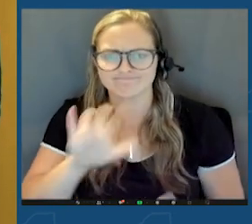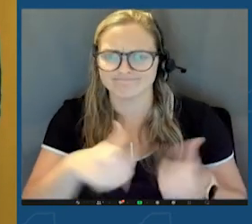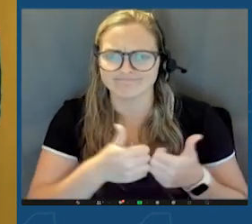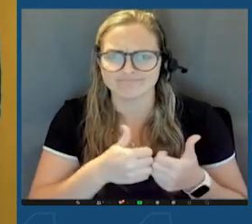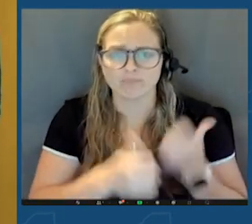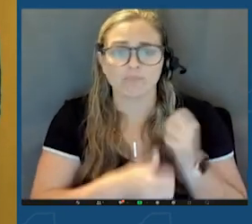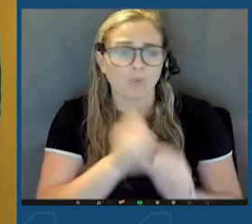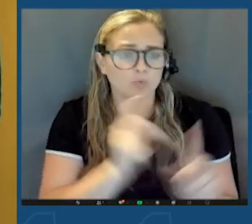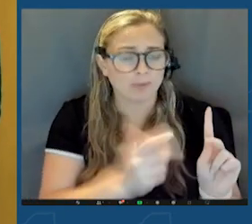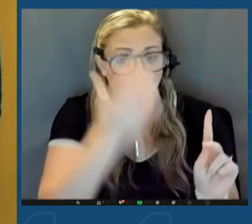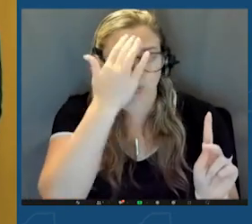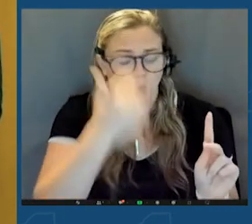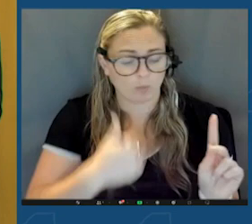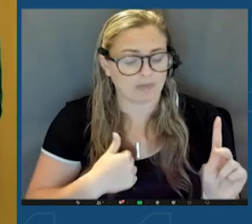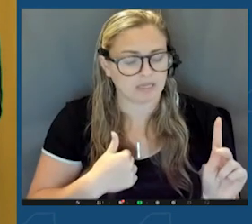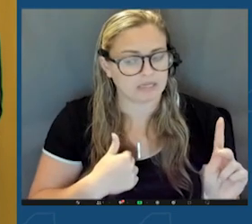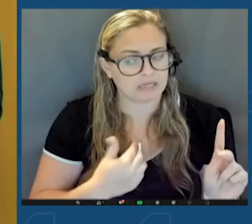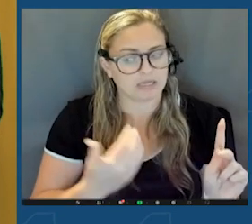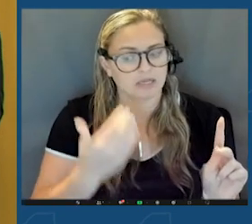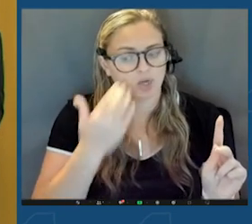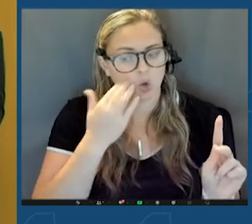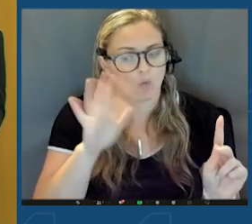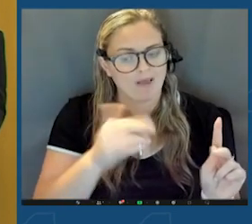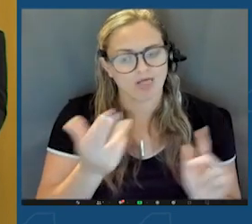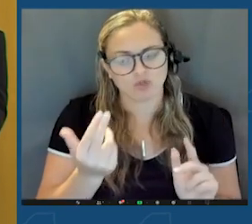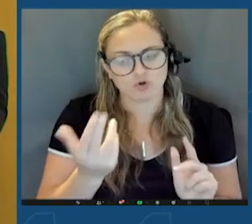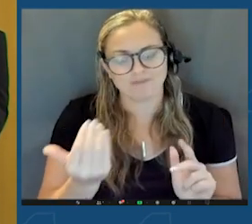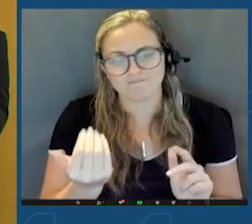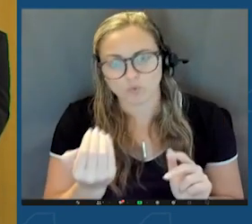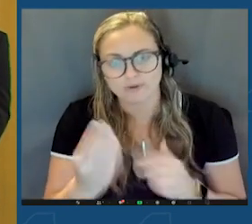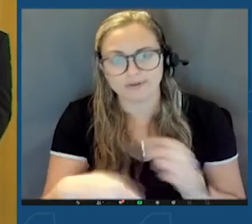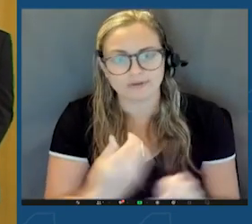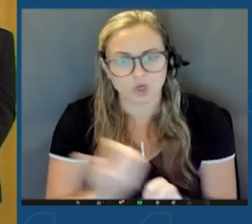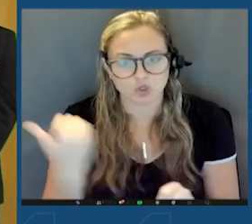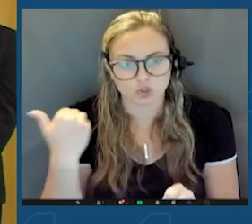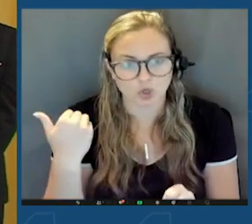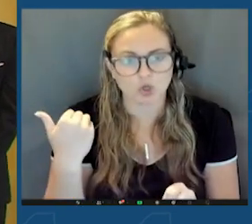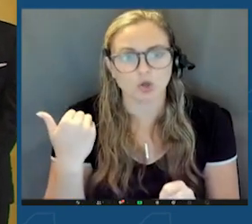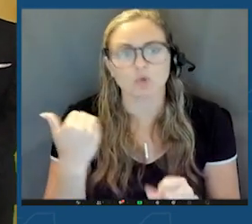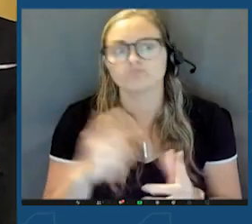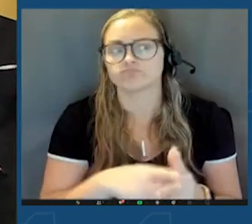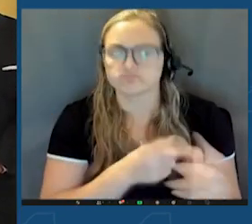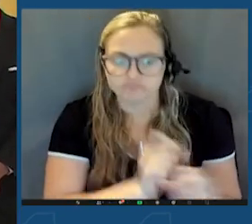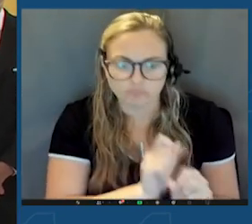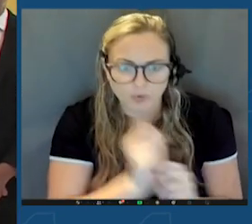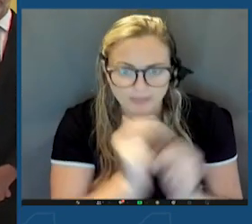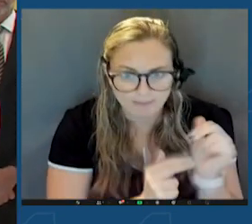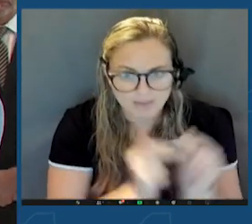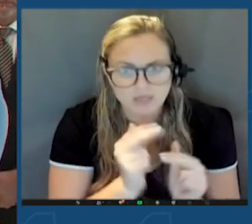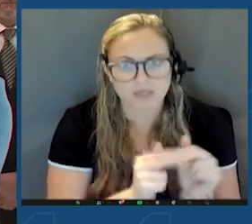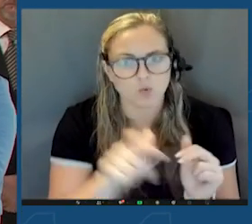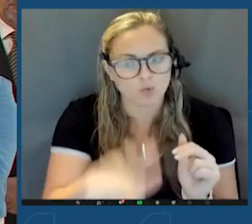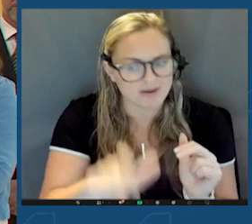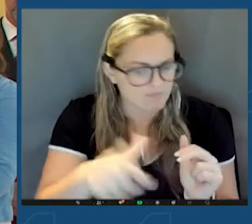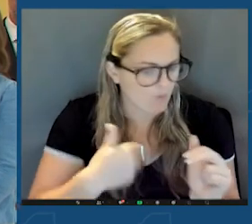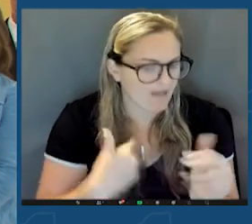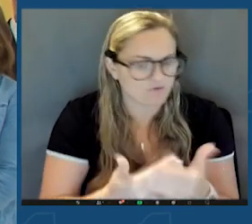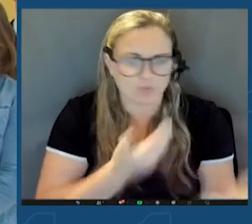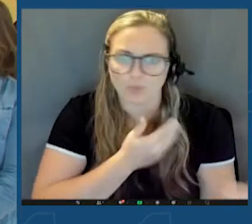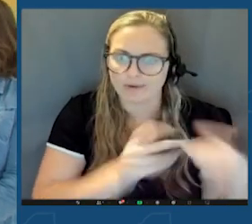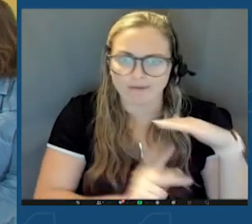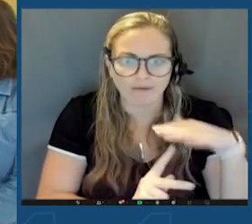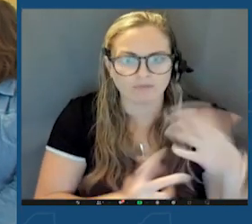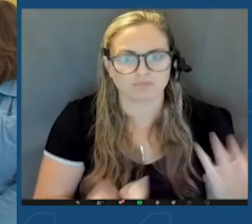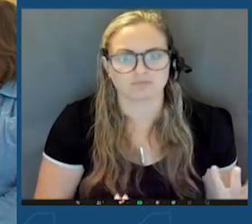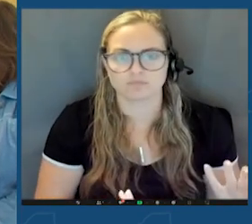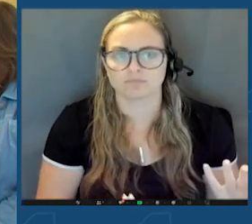that know me know that about 13 or 14 years ago, I came into the building and I said, we need to have a pre-K here. And I